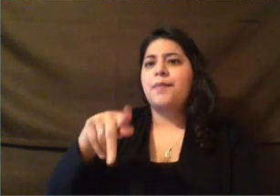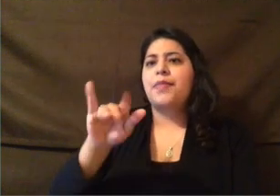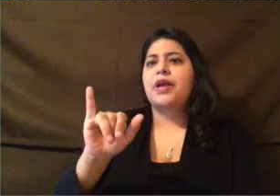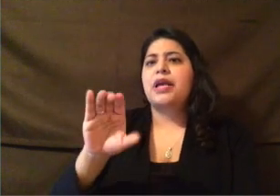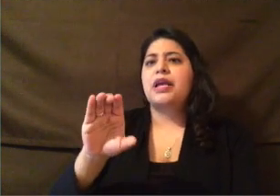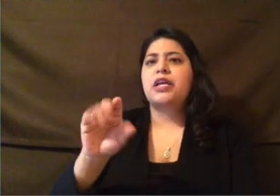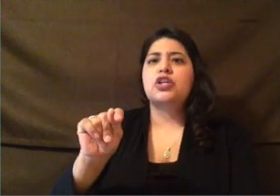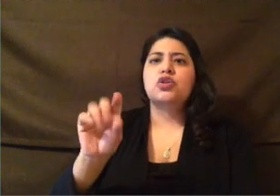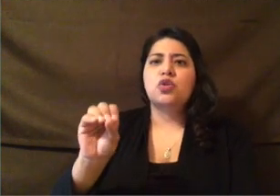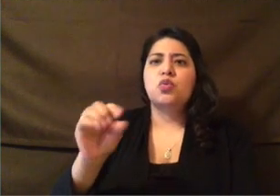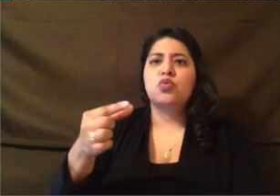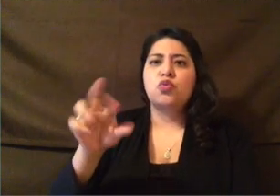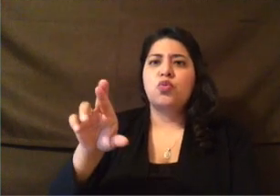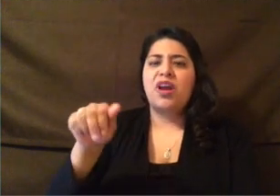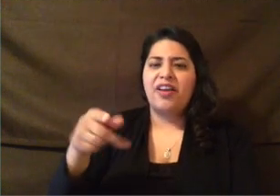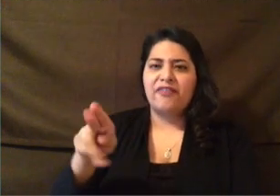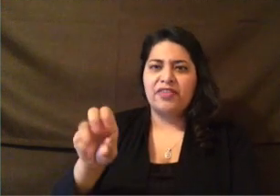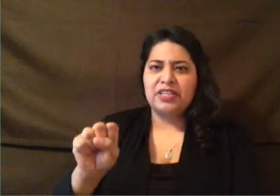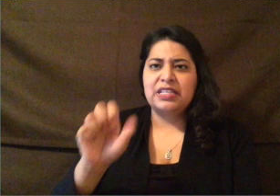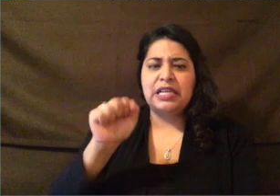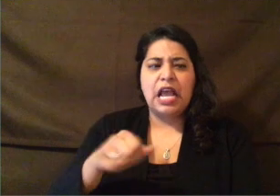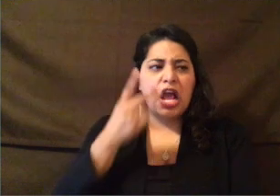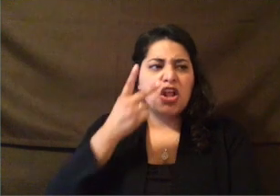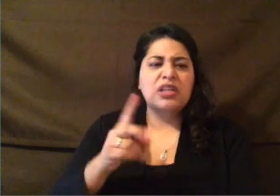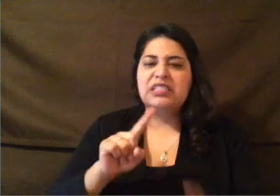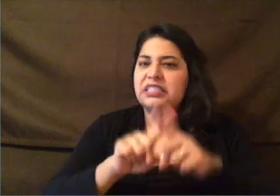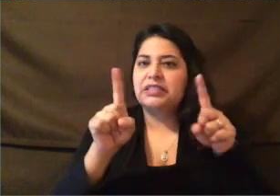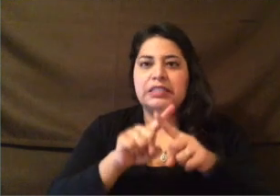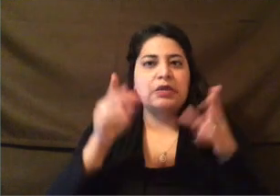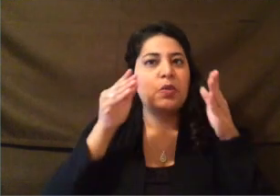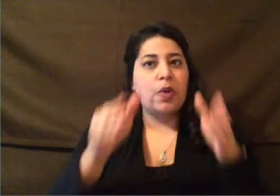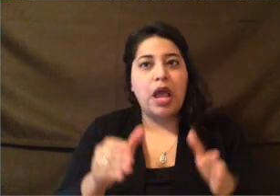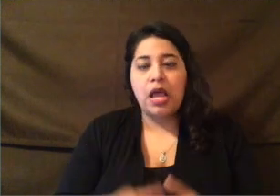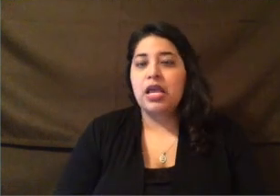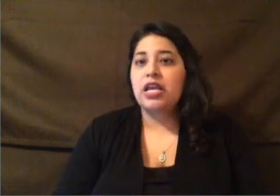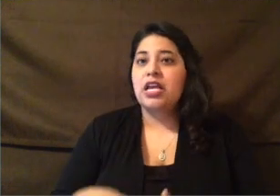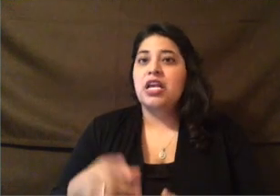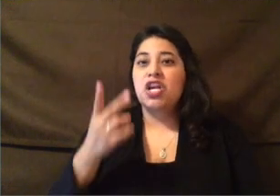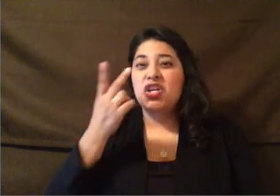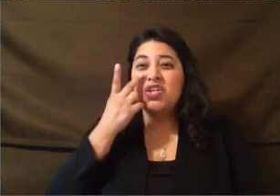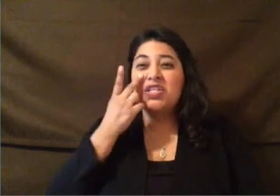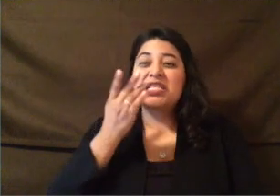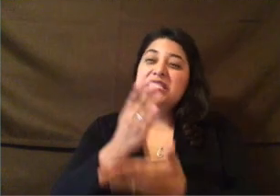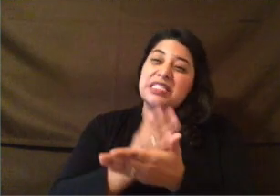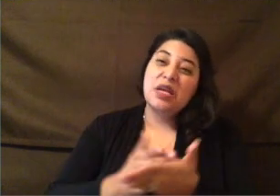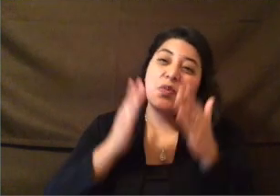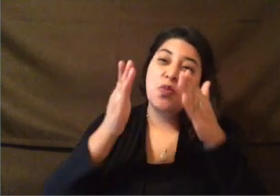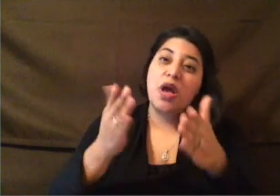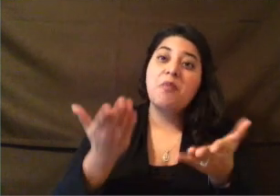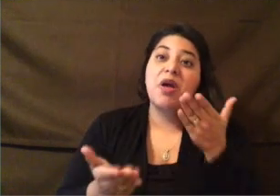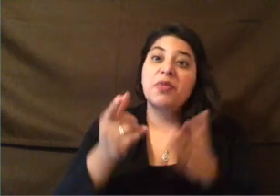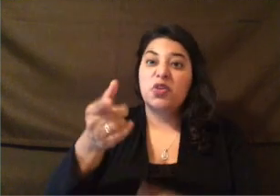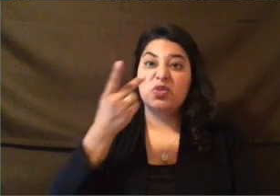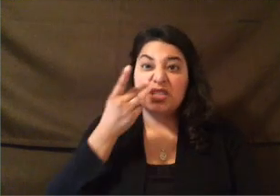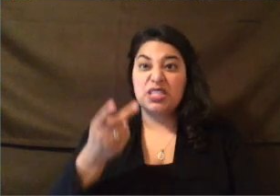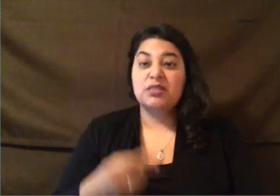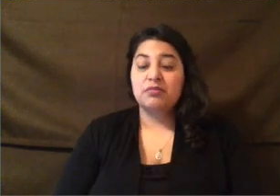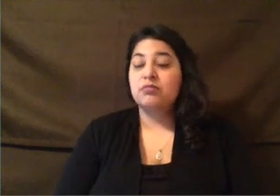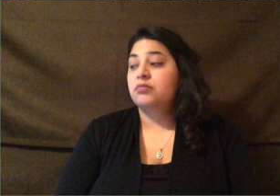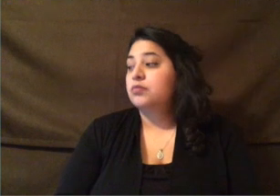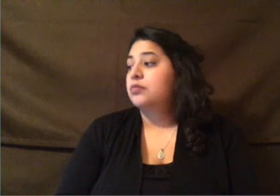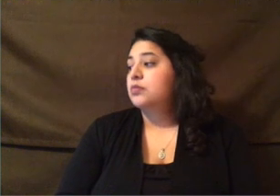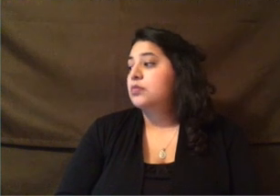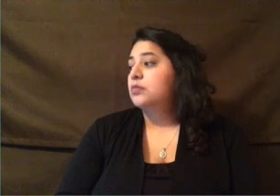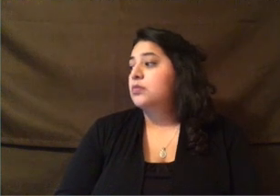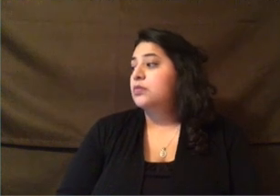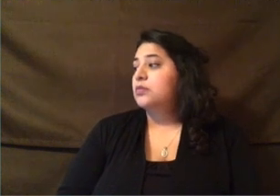plots are very similar to picture graphs or pictographs, and dot plots can look many different ways. Let's look at some of the ways you